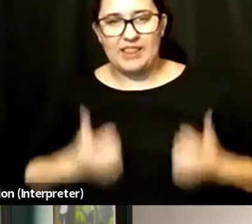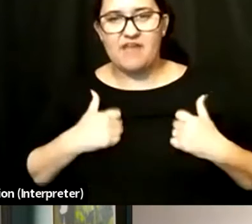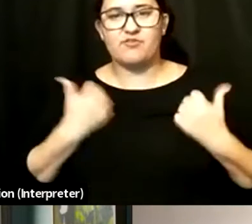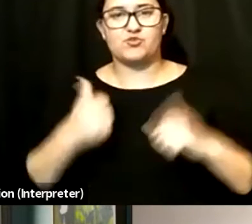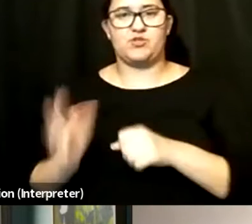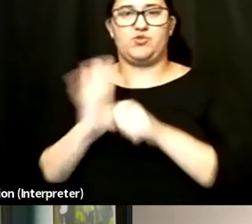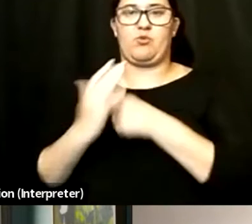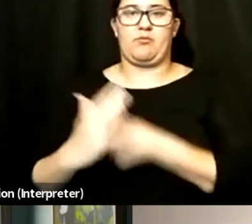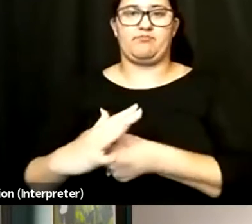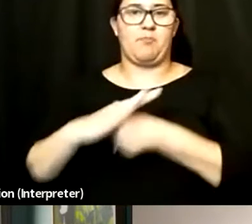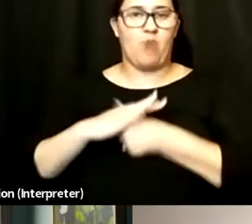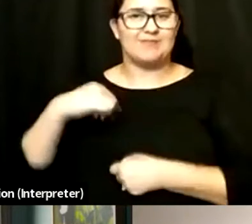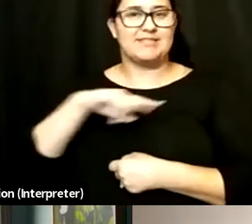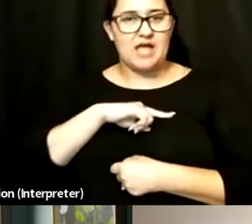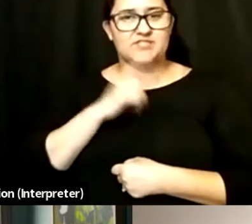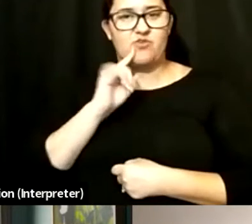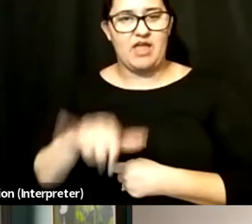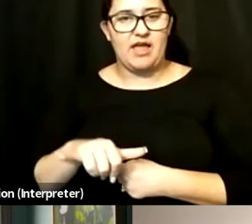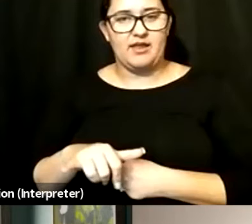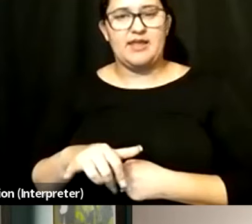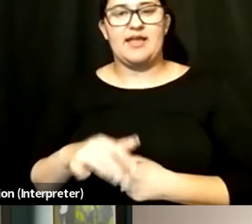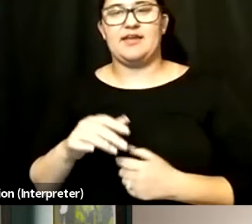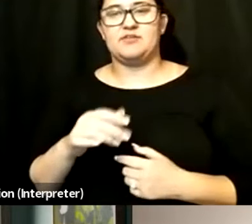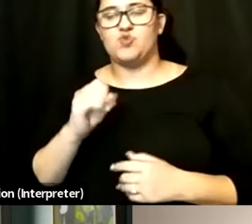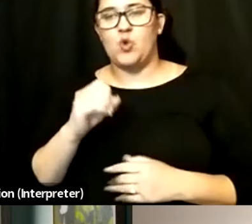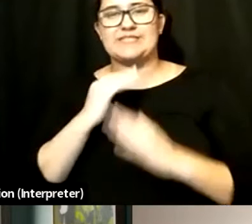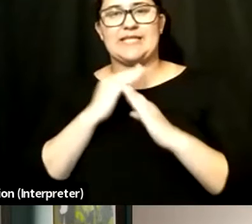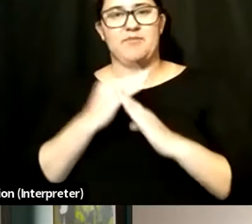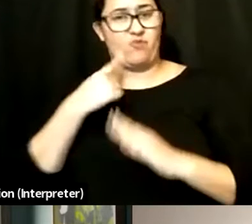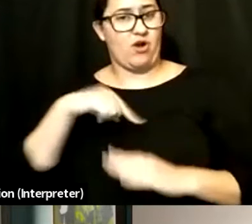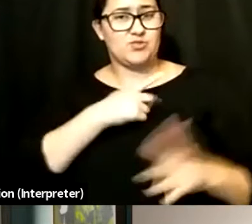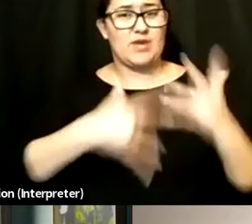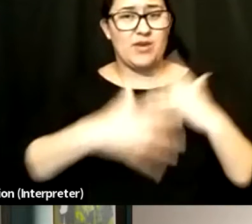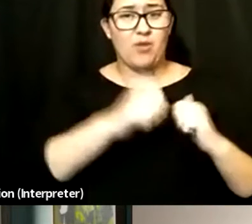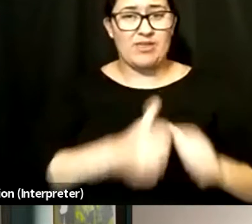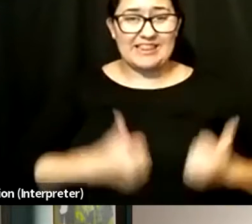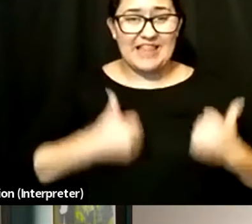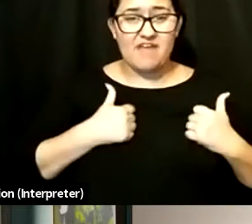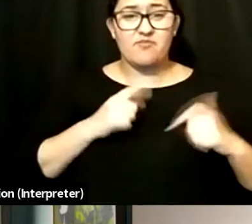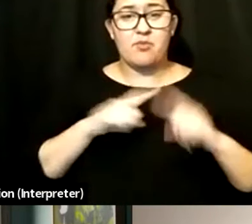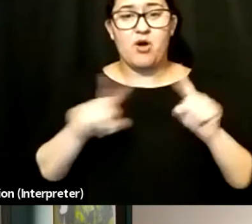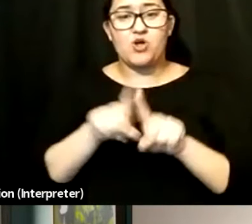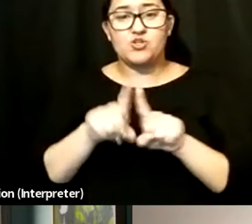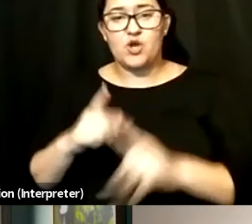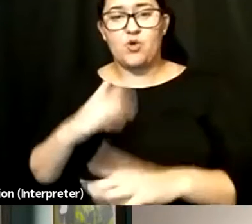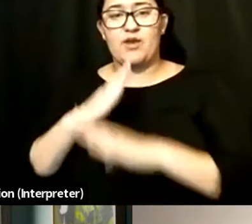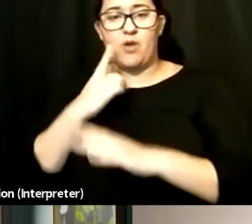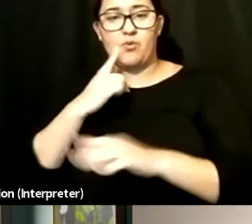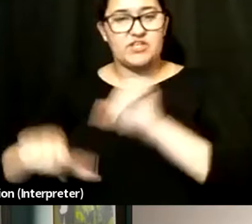participate and to be in community with one another. And so you cannot look at a mask and say, oh, that's an inconvenience to me, and then be